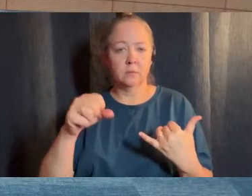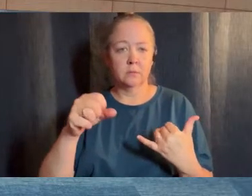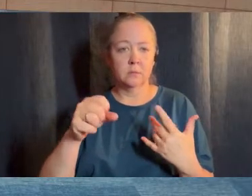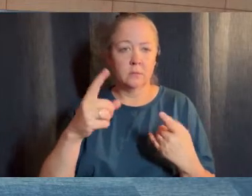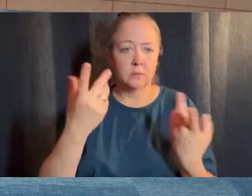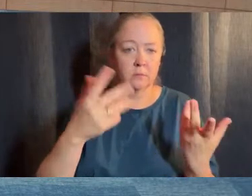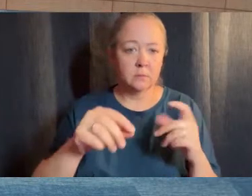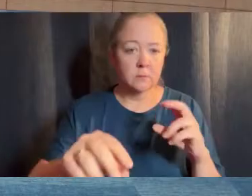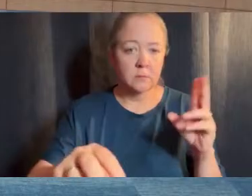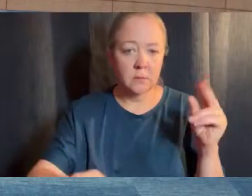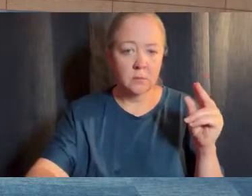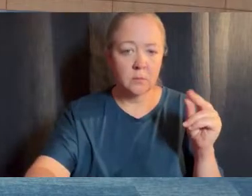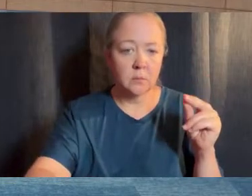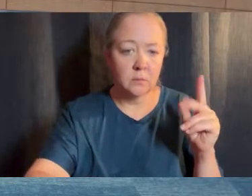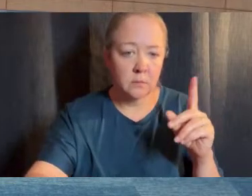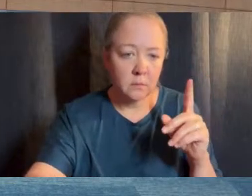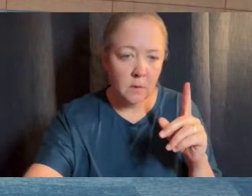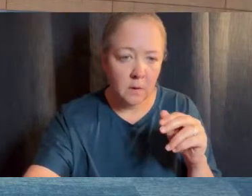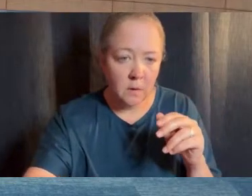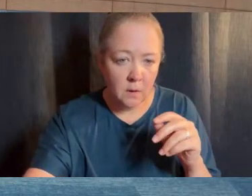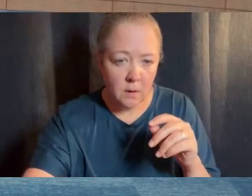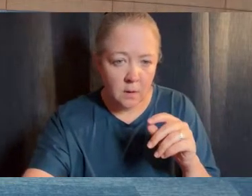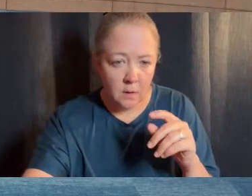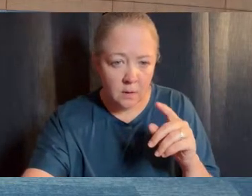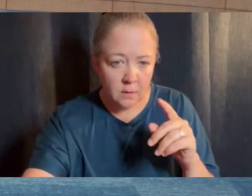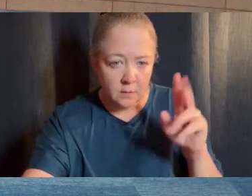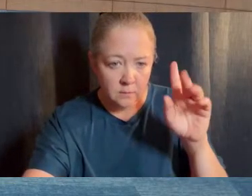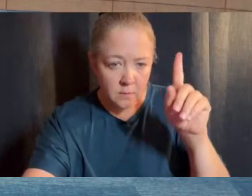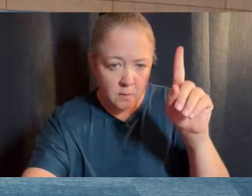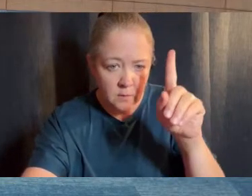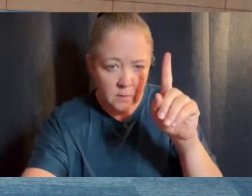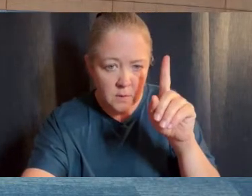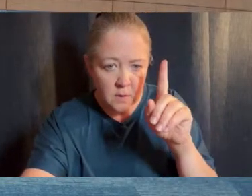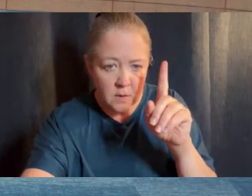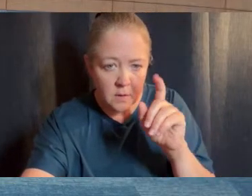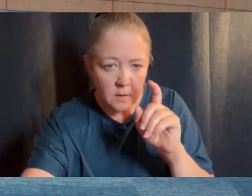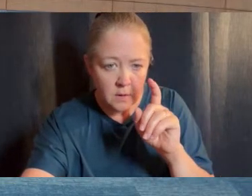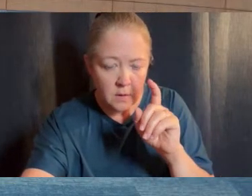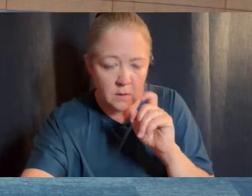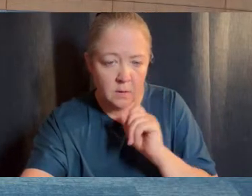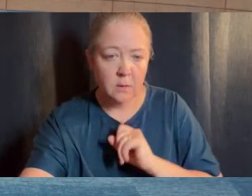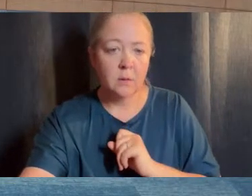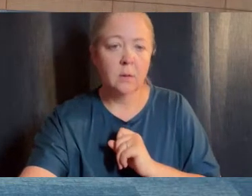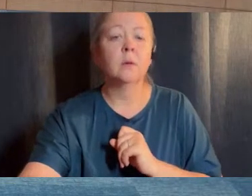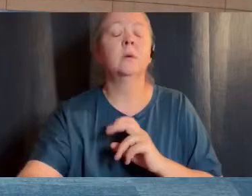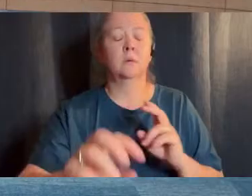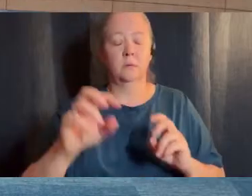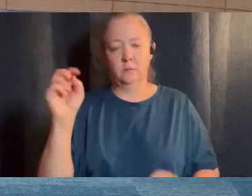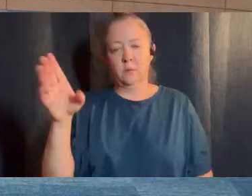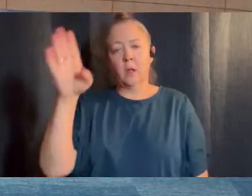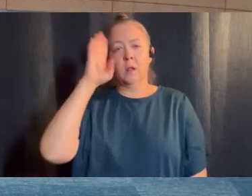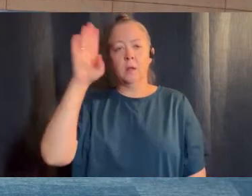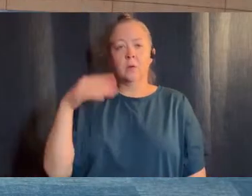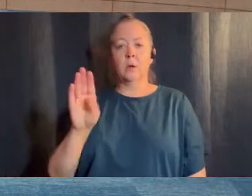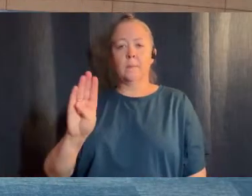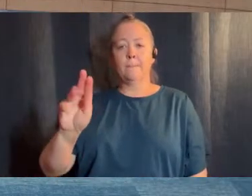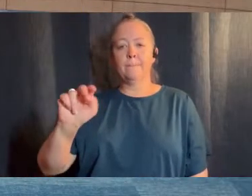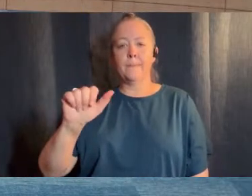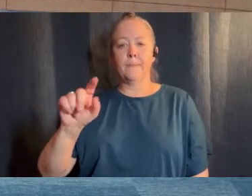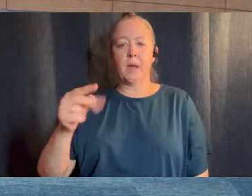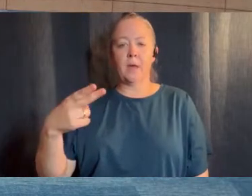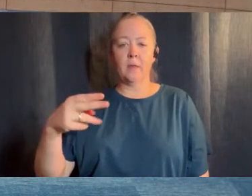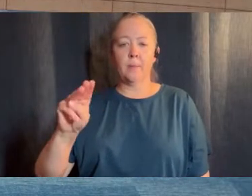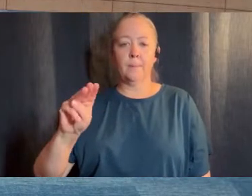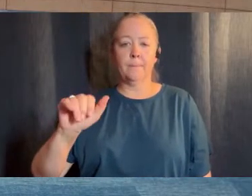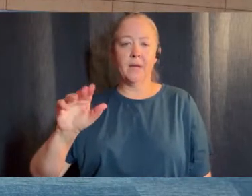No? The interpreter can hear. Mhm. Okay. Hi, my name is Beth McKenzie, Ward 6. I am here